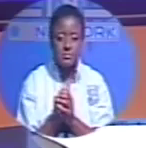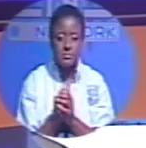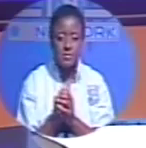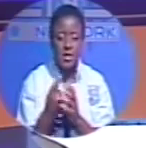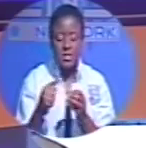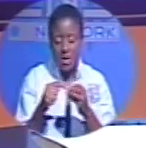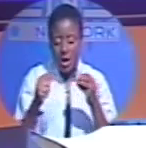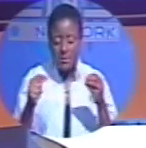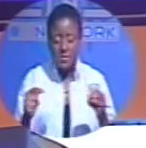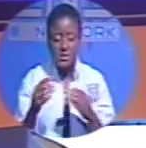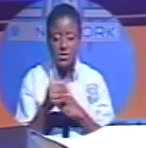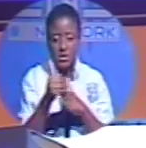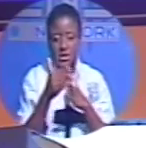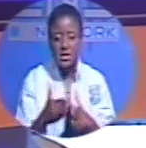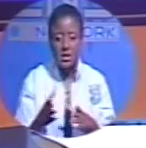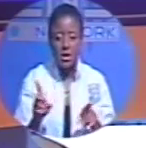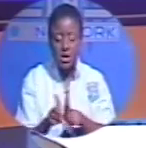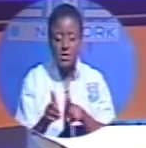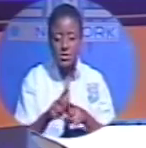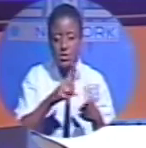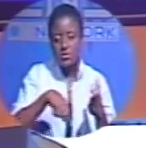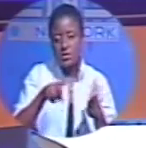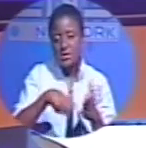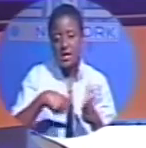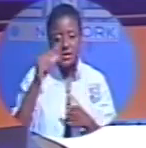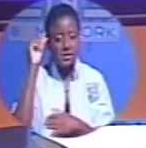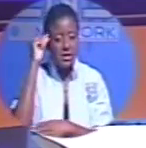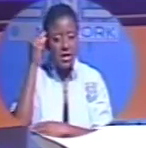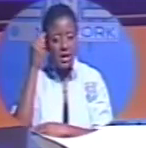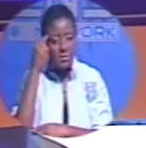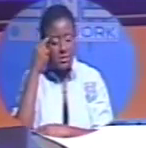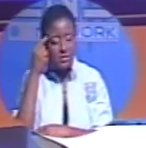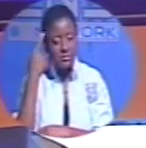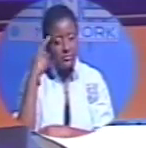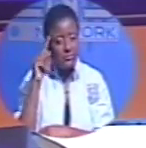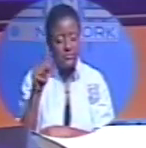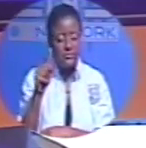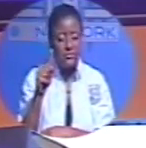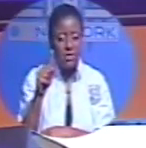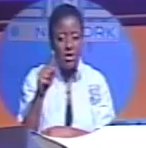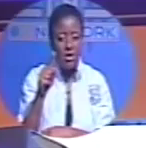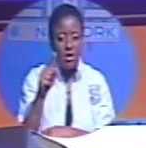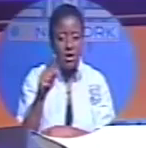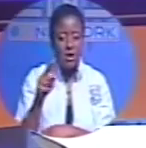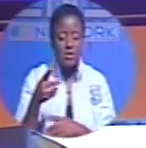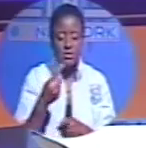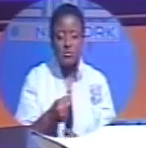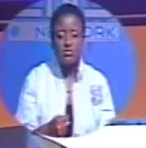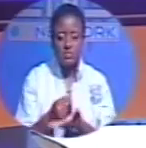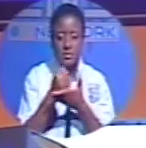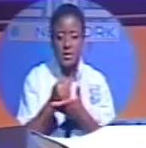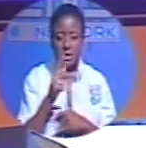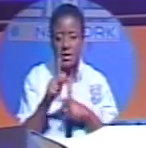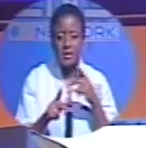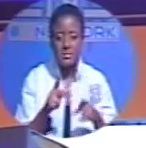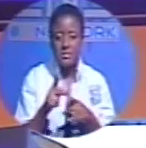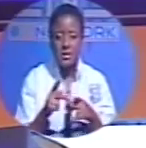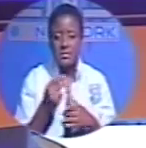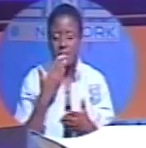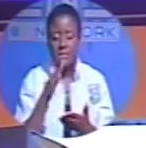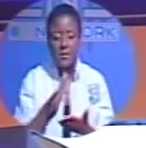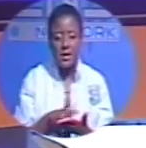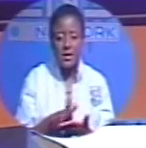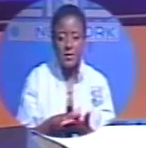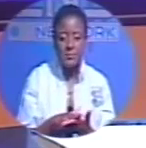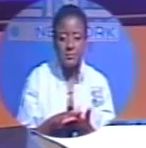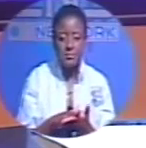The opposition leader is also criticizing the government for what he calls victimization tactics by the PLP on senior healthcare